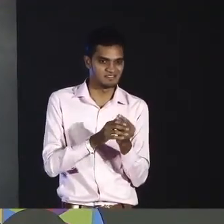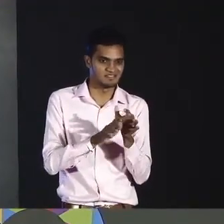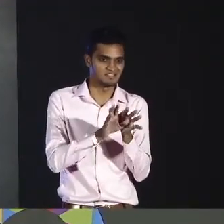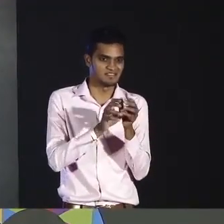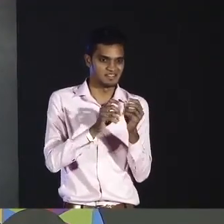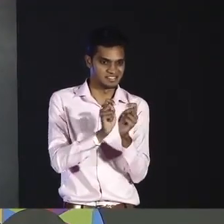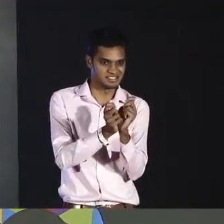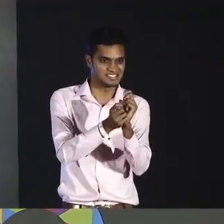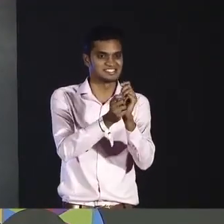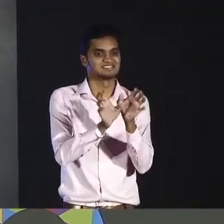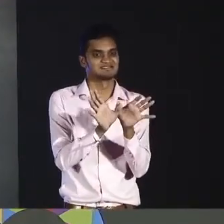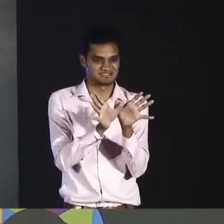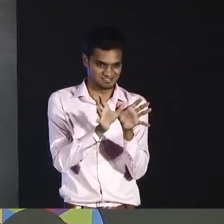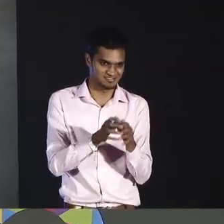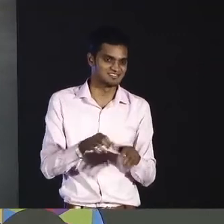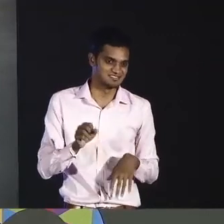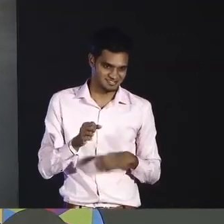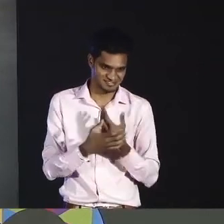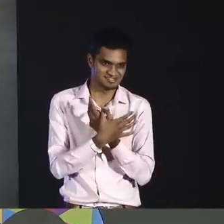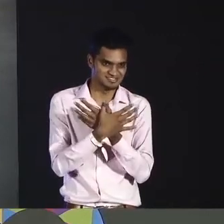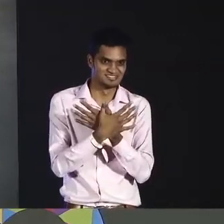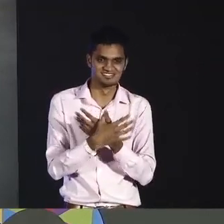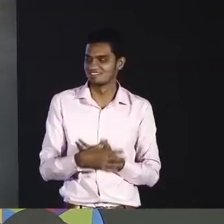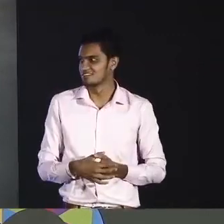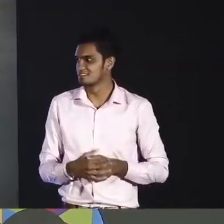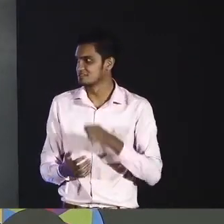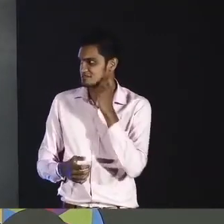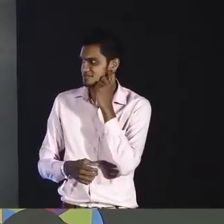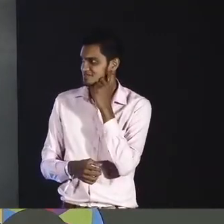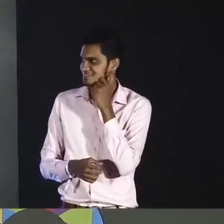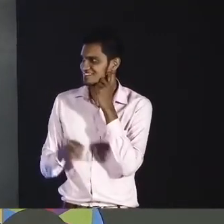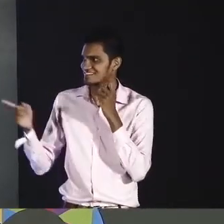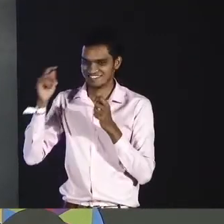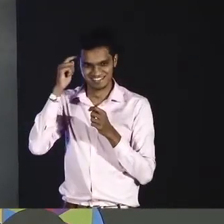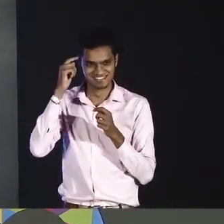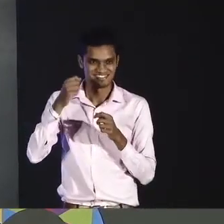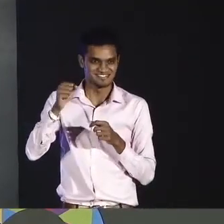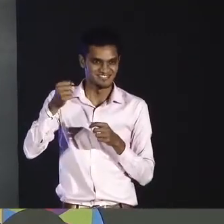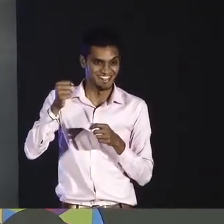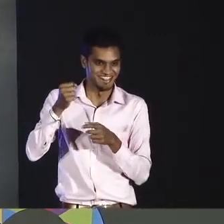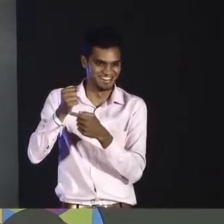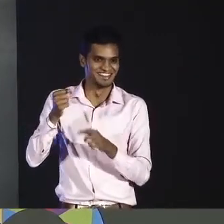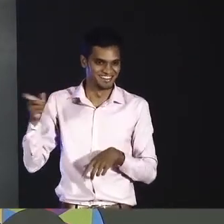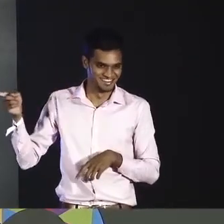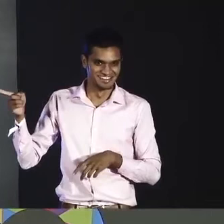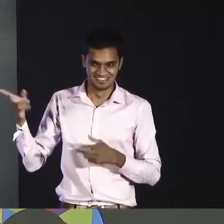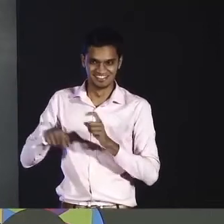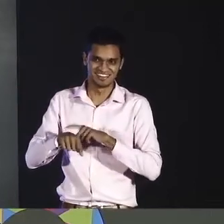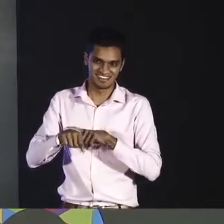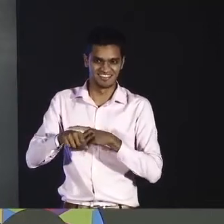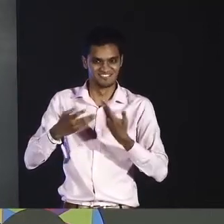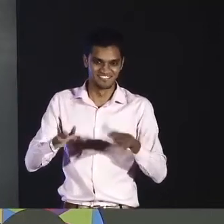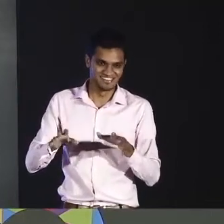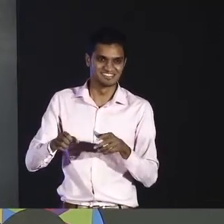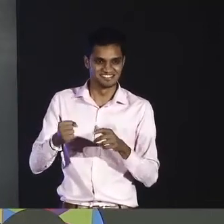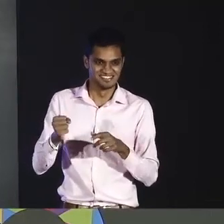trying to tell you is a simple thing. Yeah, I know. The bell is there for me to stop. Doesn't matter. I'll stop.